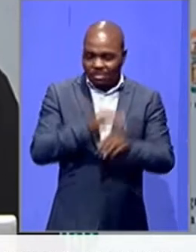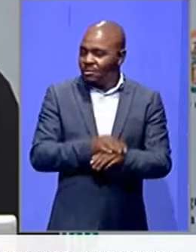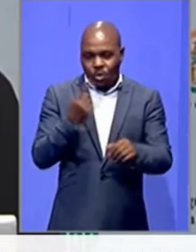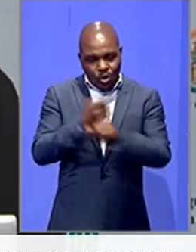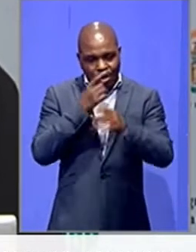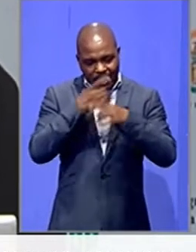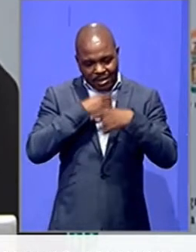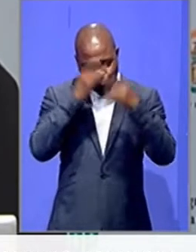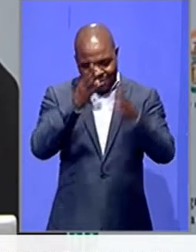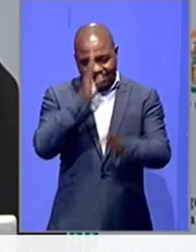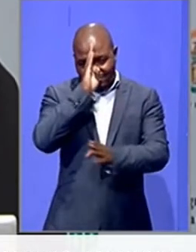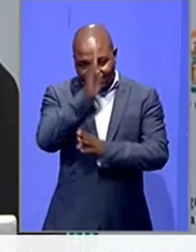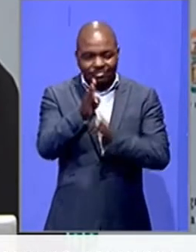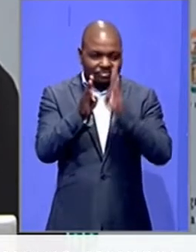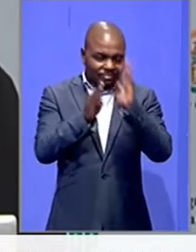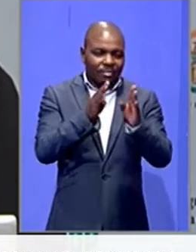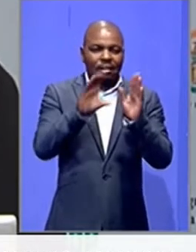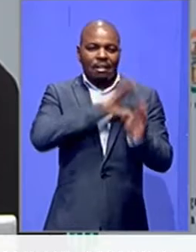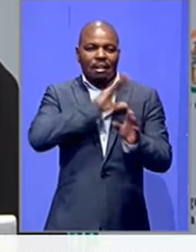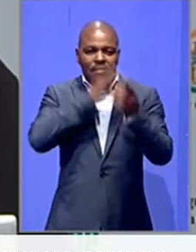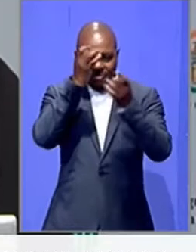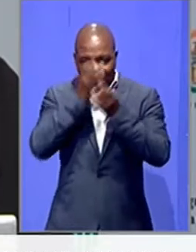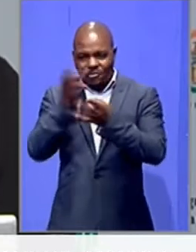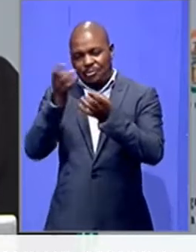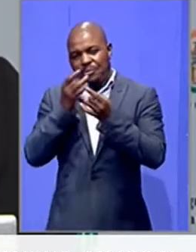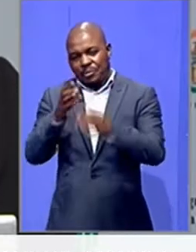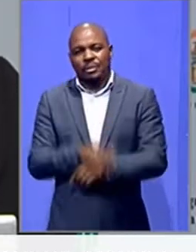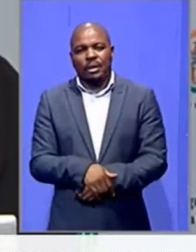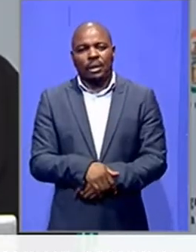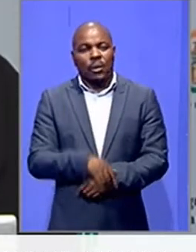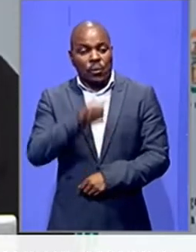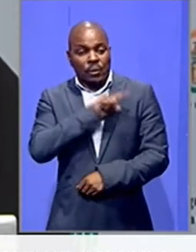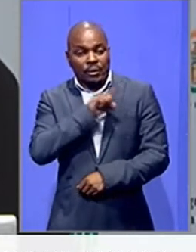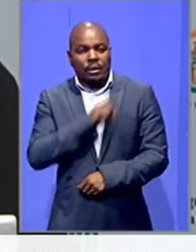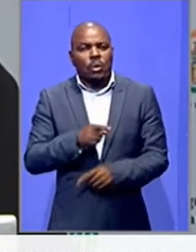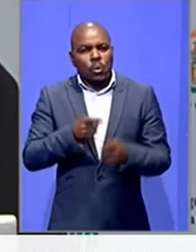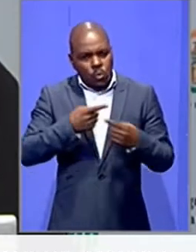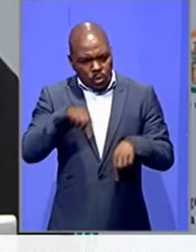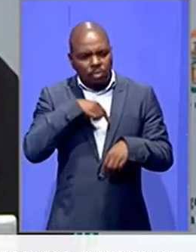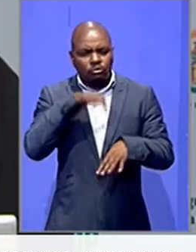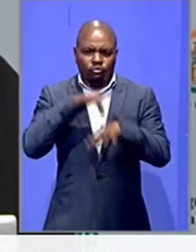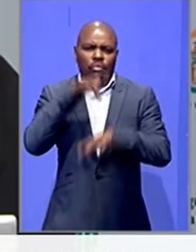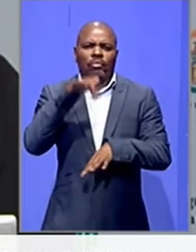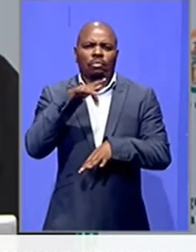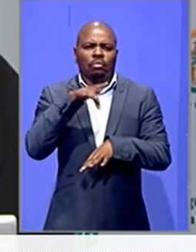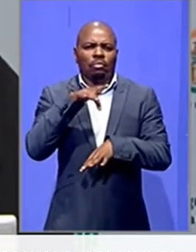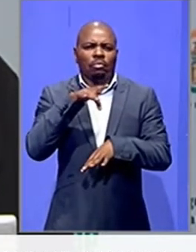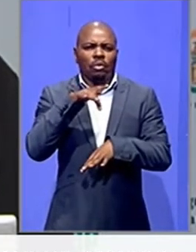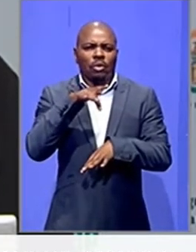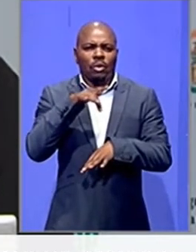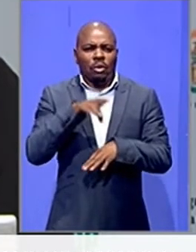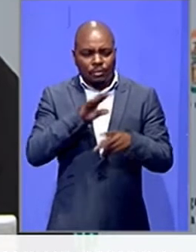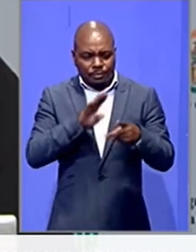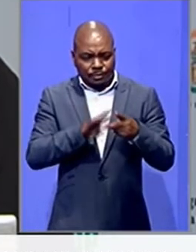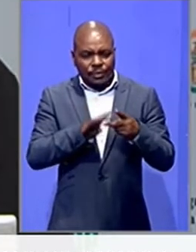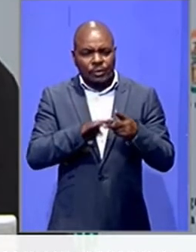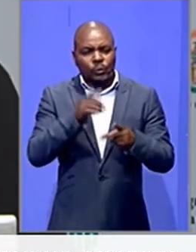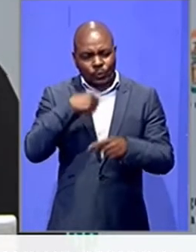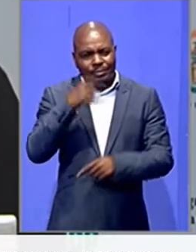direct communication to the customers that are affected, because we are sensitive as well